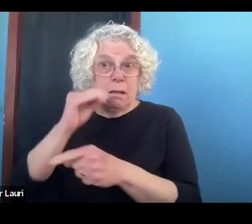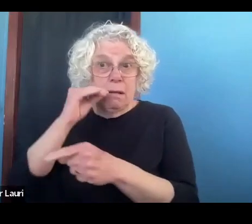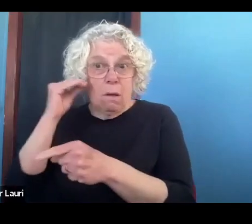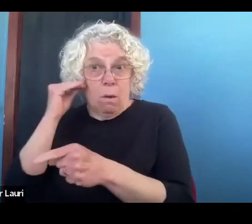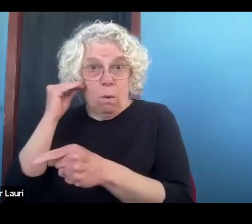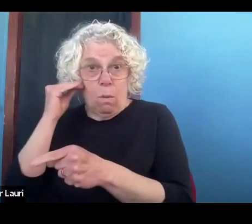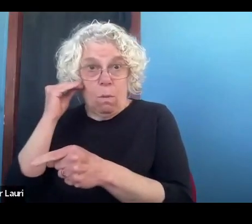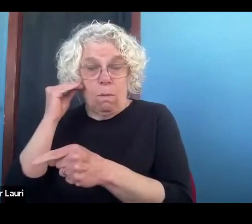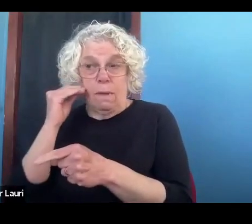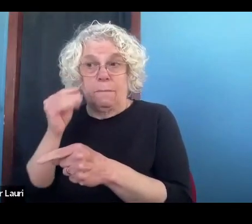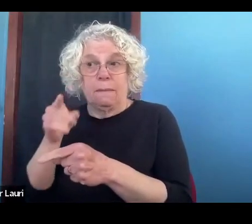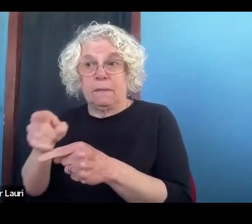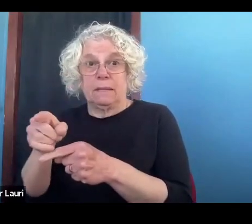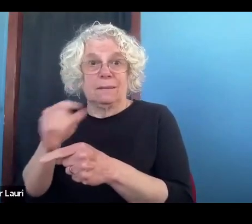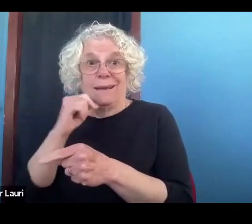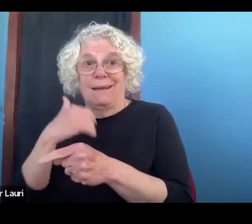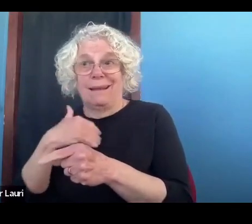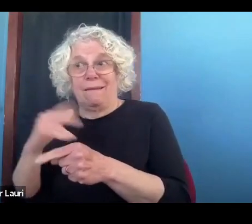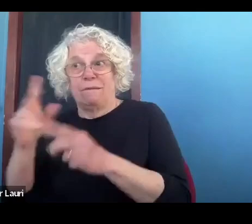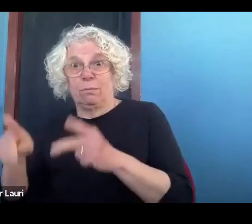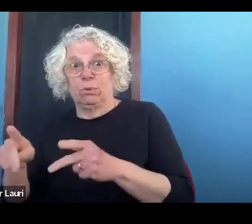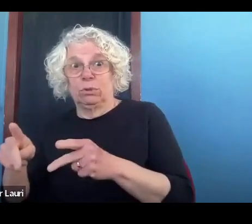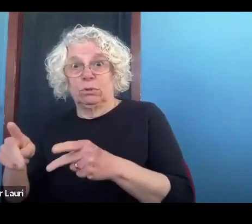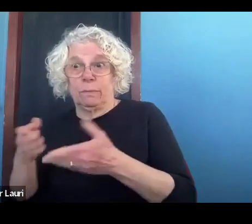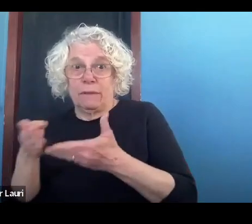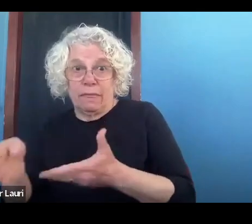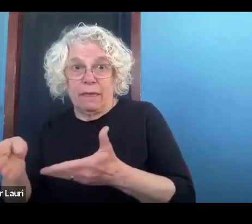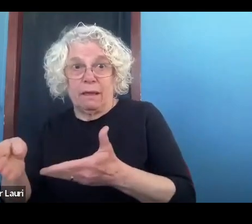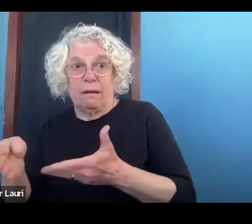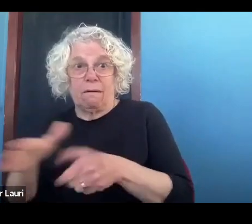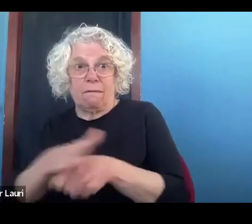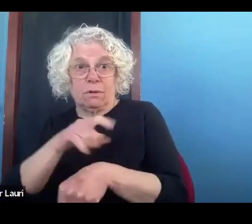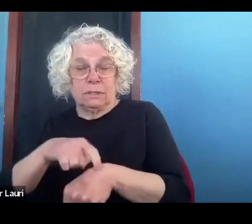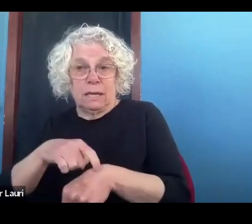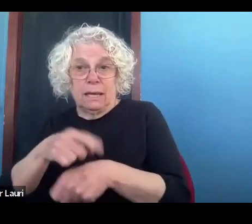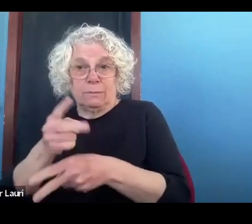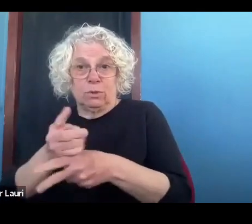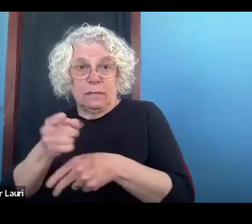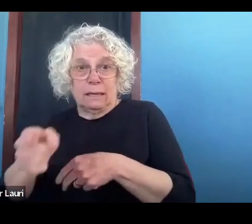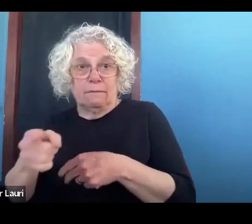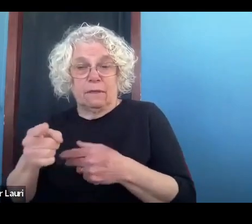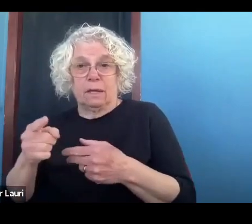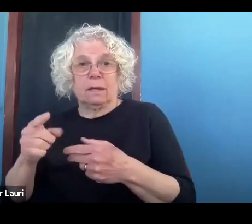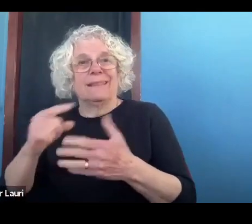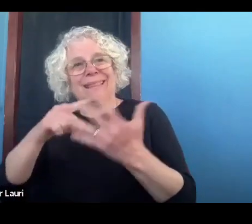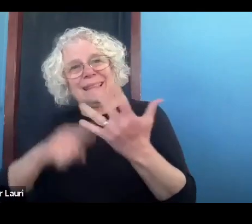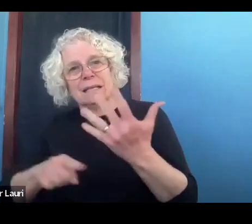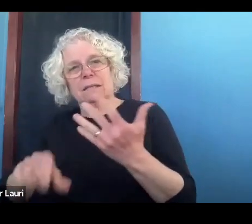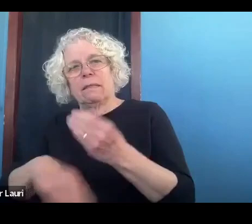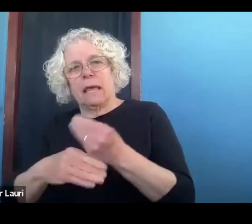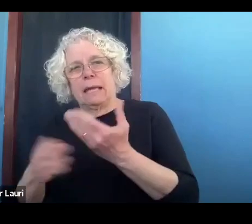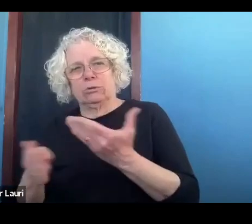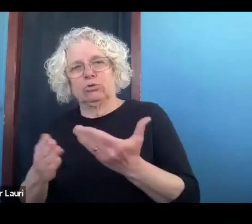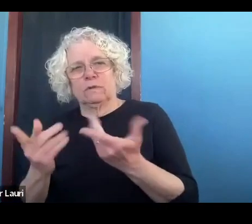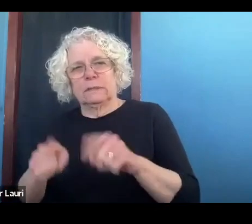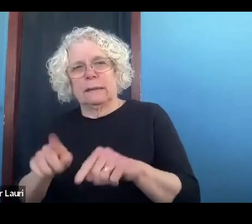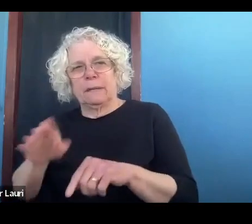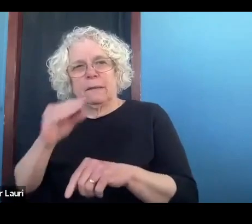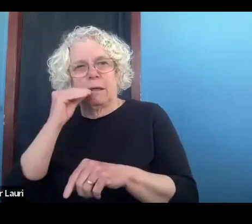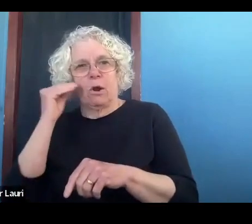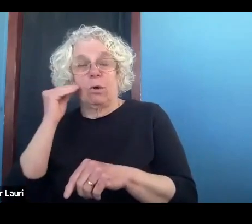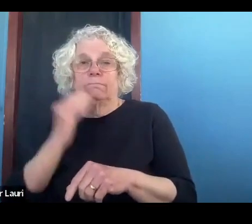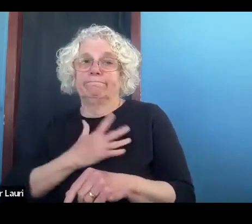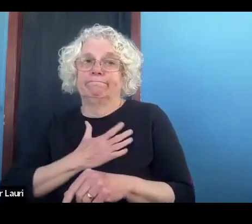and maybe they don't have a full-time caregiver to help with additional services in the home. The lovely